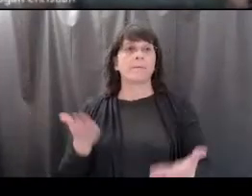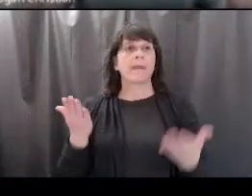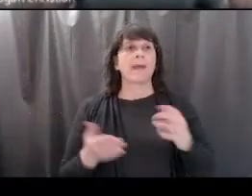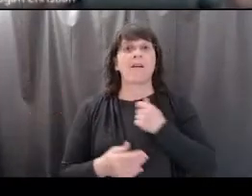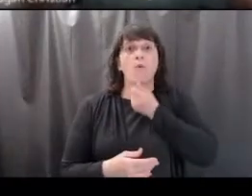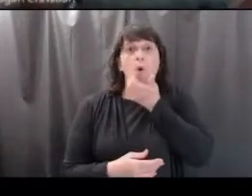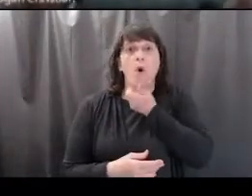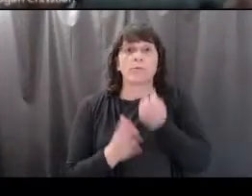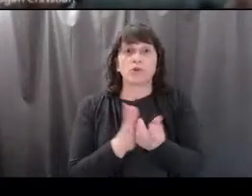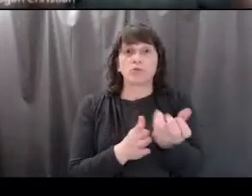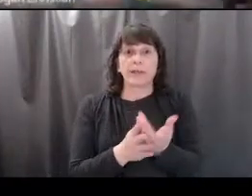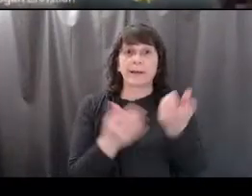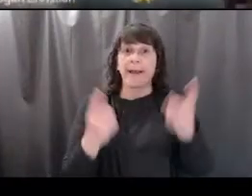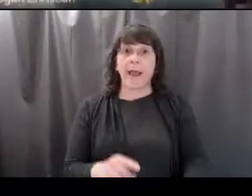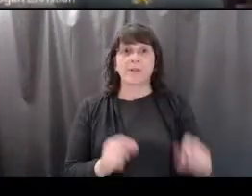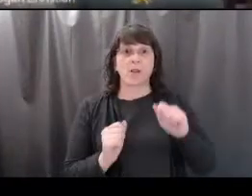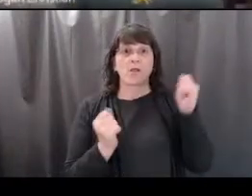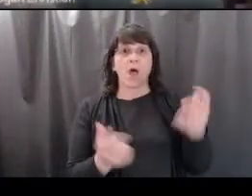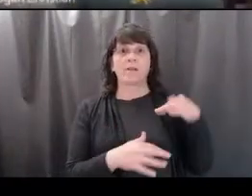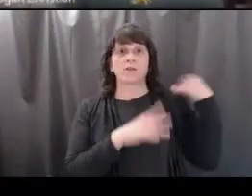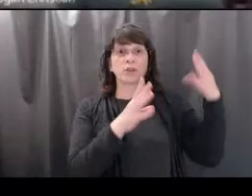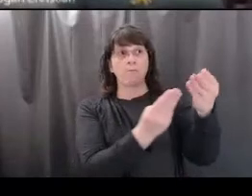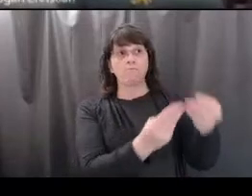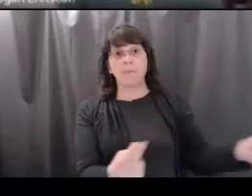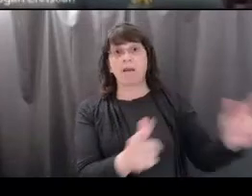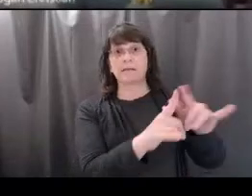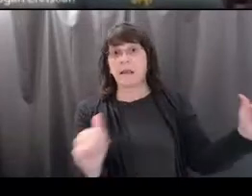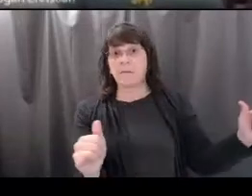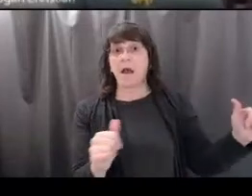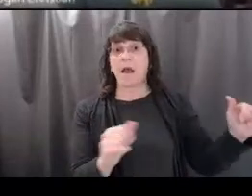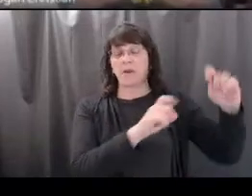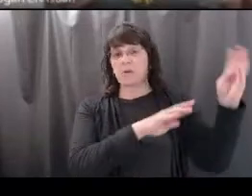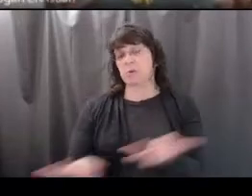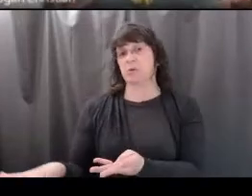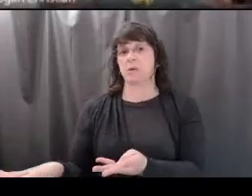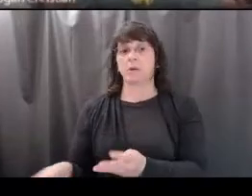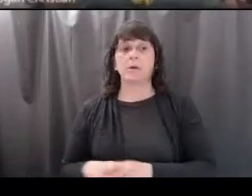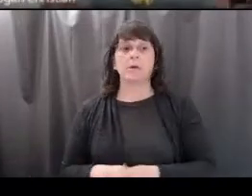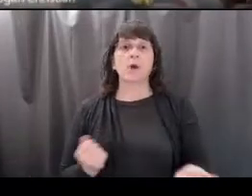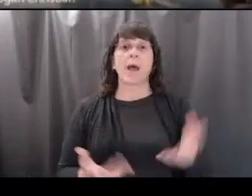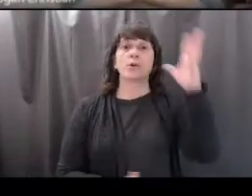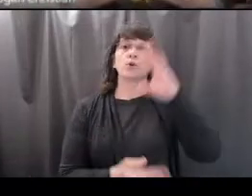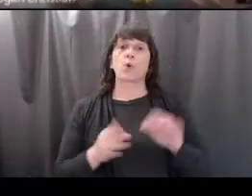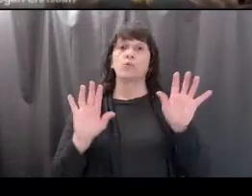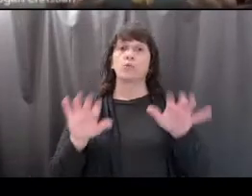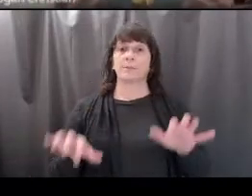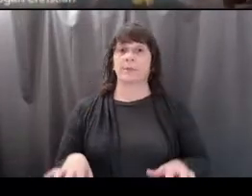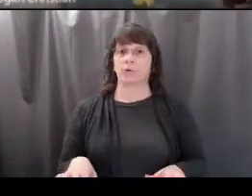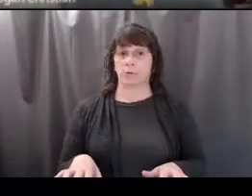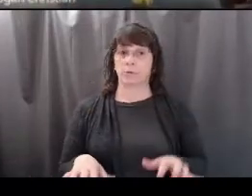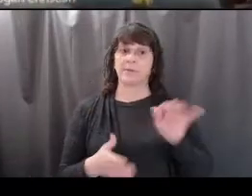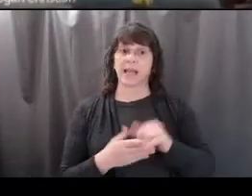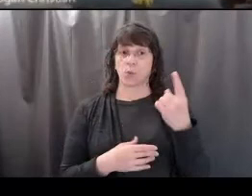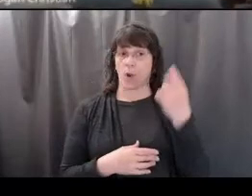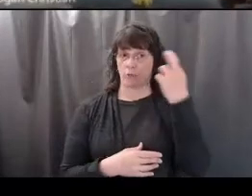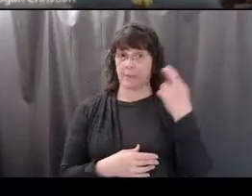spring that releases lots of meltwater from melting snow. So how much total precipitation there is one